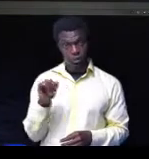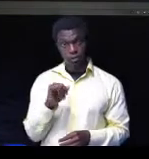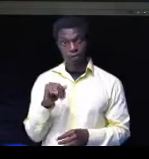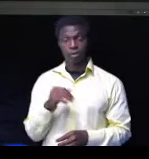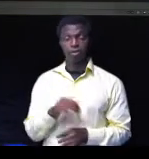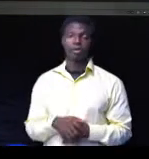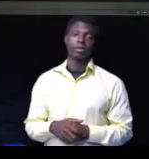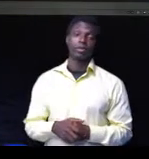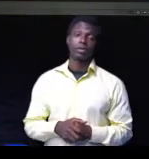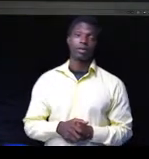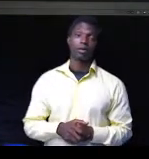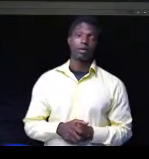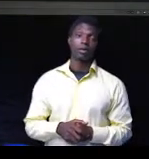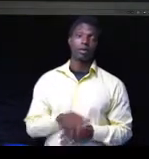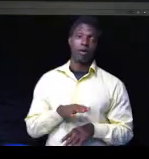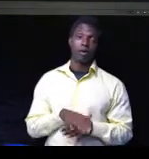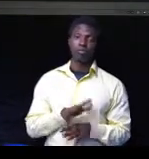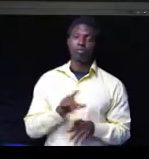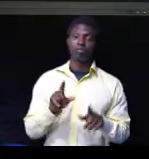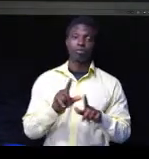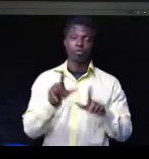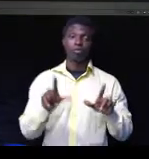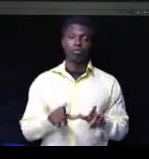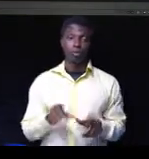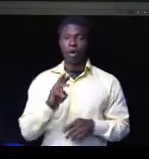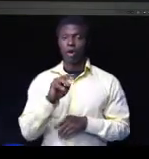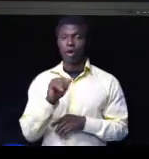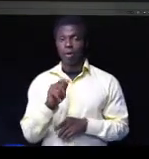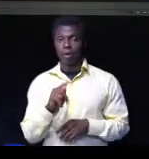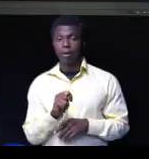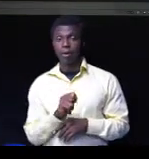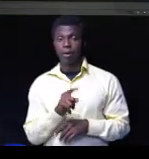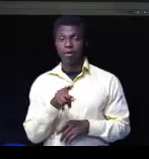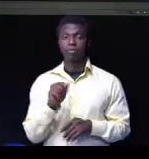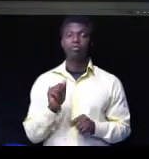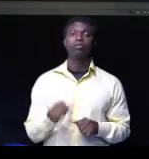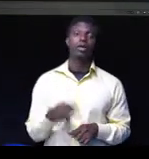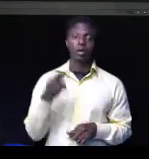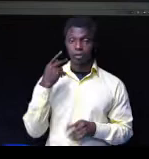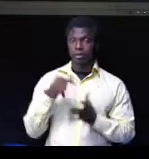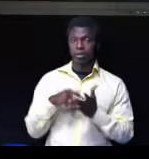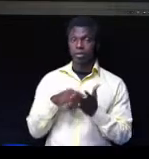or your imagination should not be on your local mat. You can see this